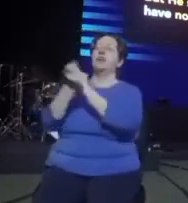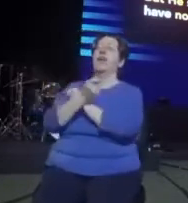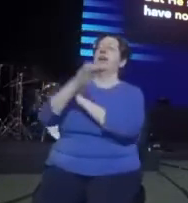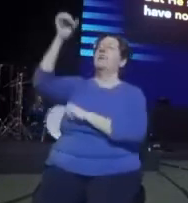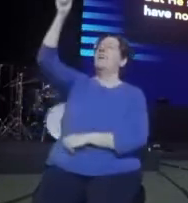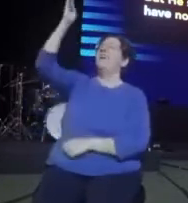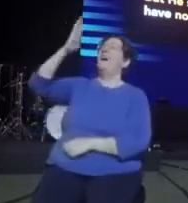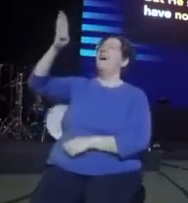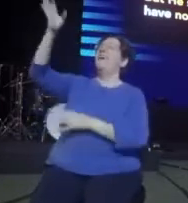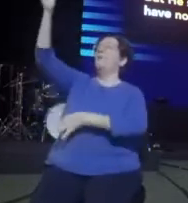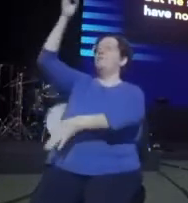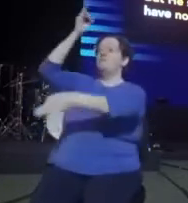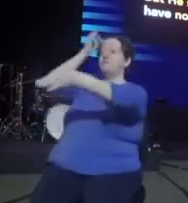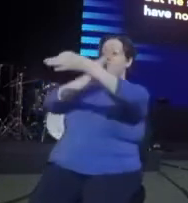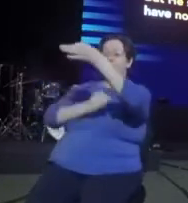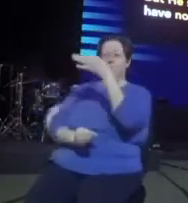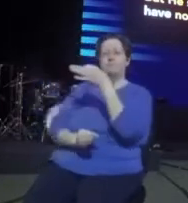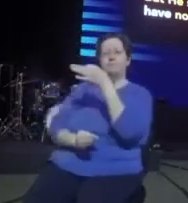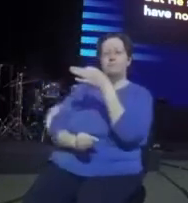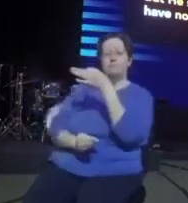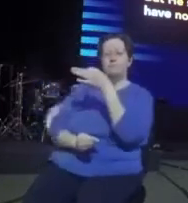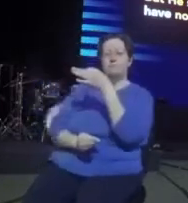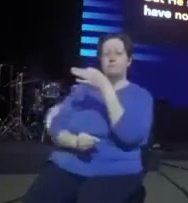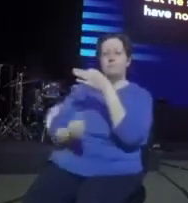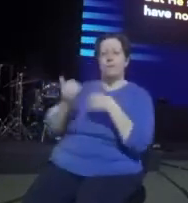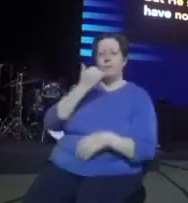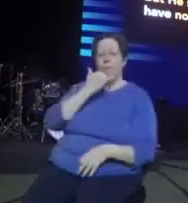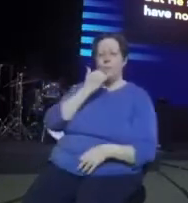and misplaced the right authority.